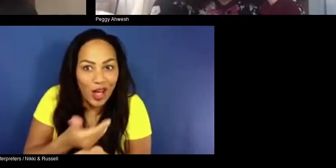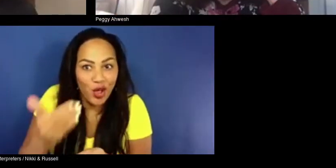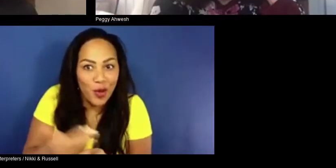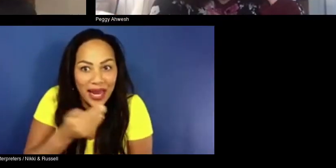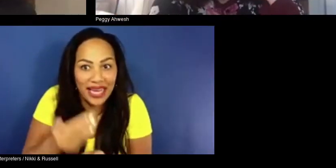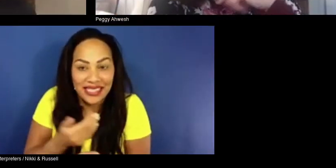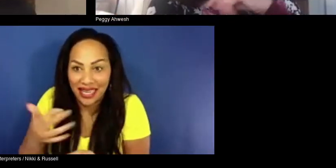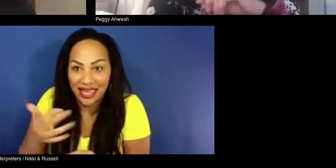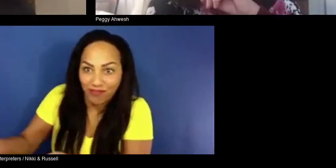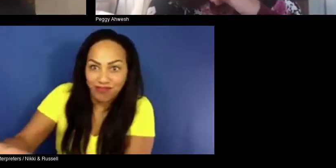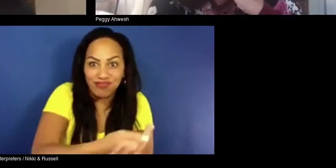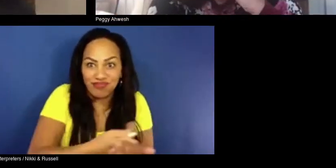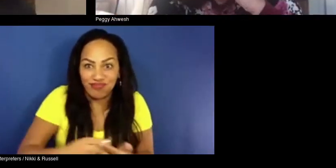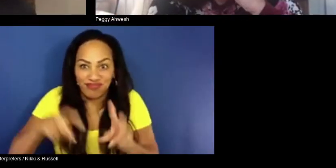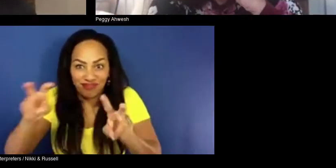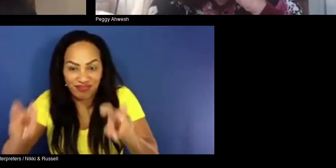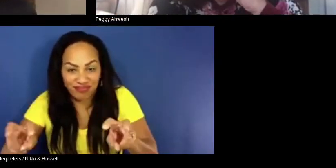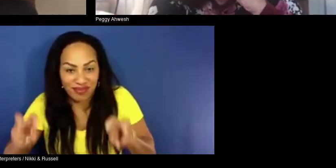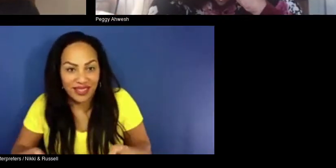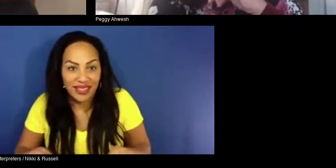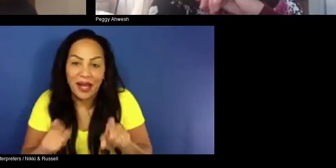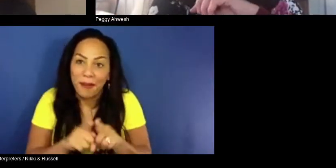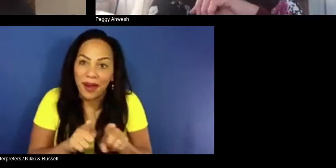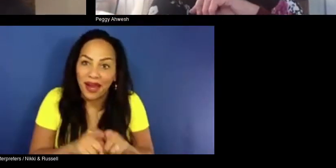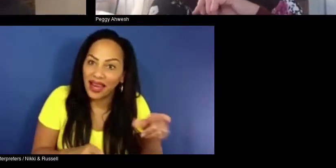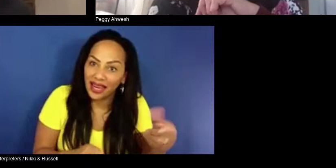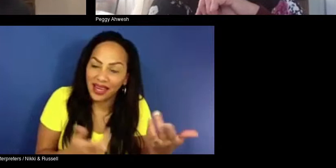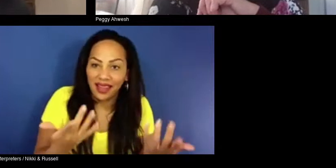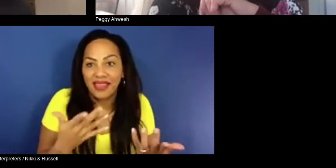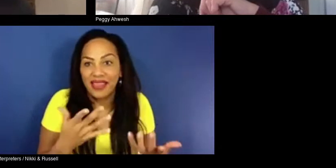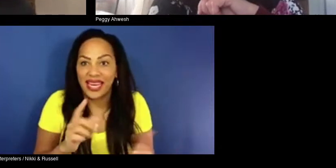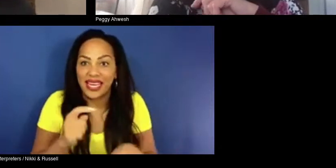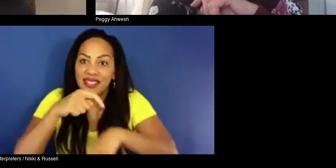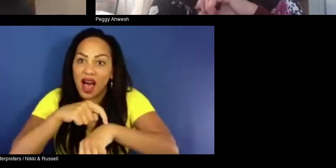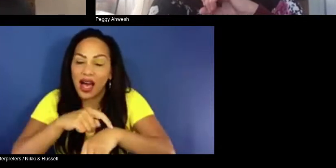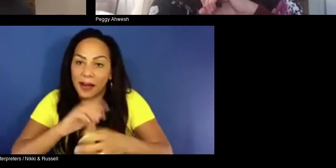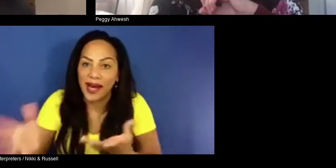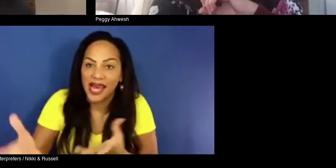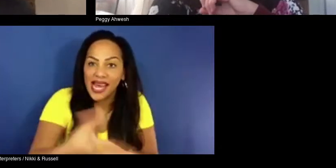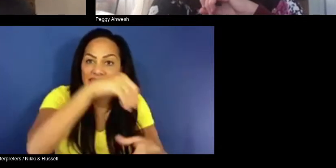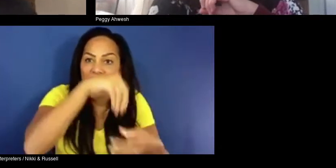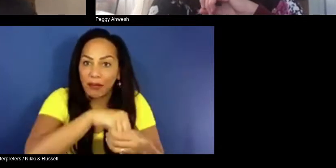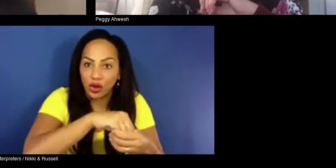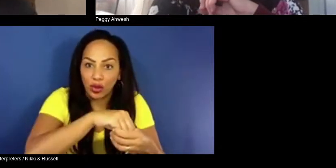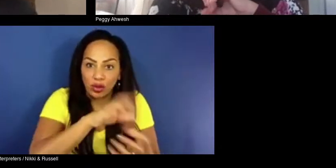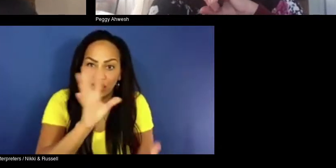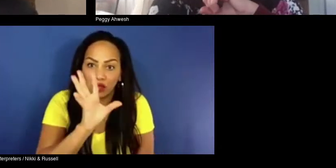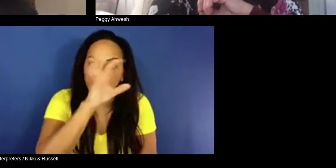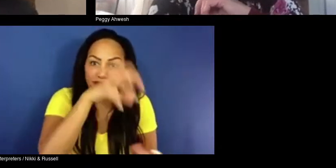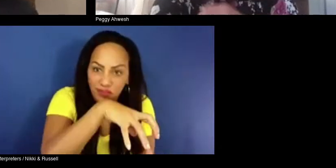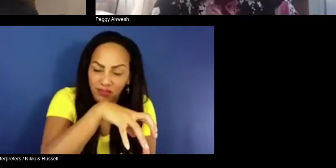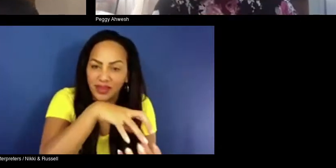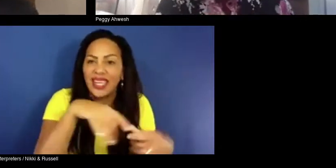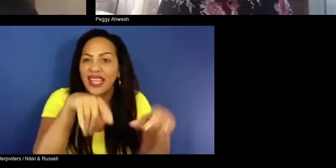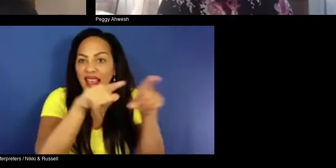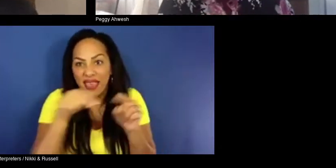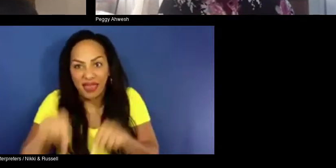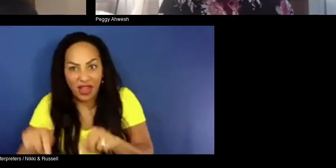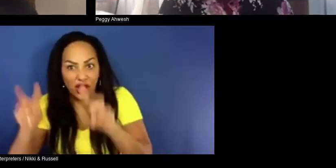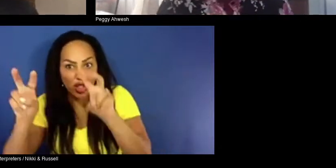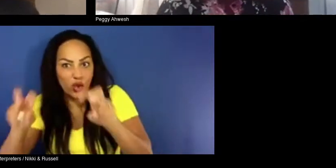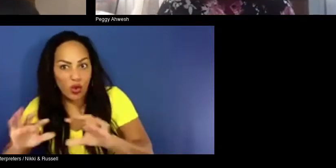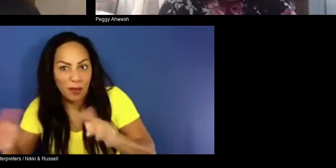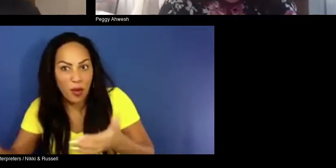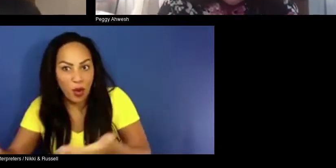are kind of like a biography by other means, an impersonal biography or something. Right. No, I totally